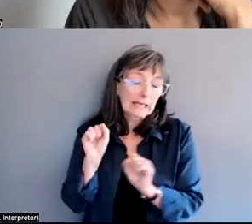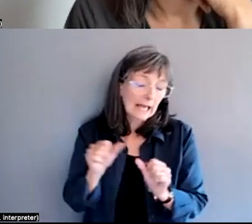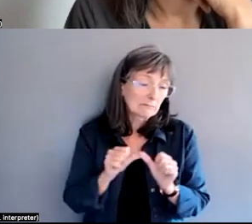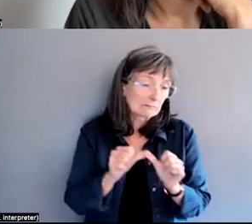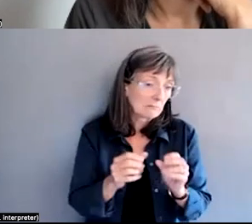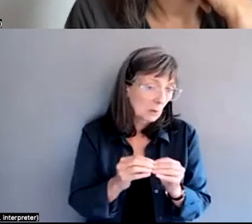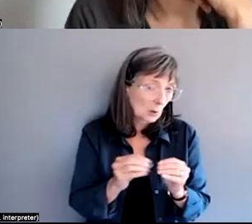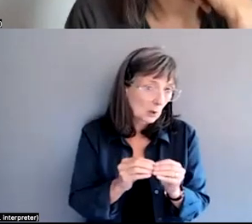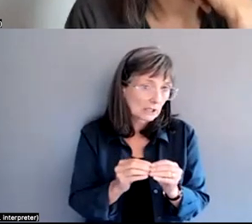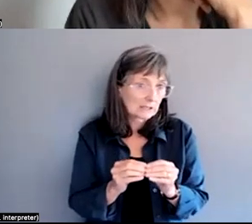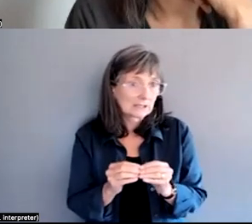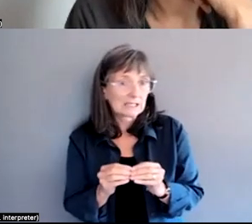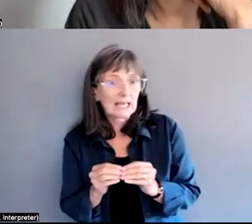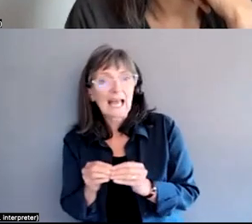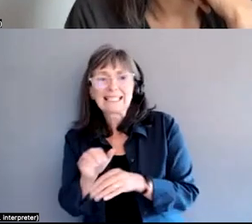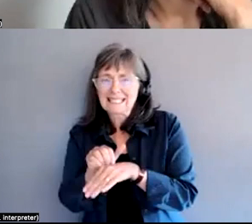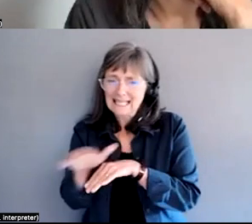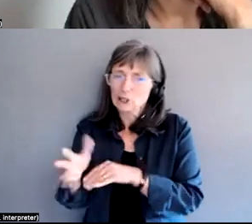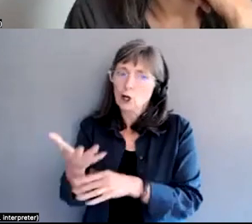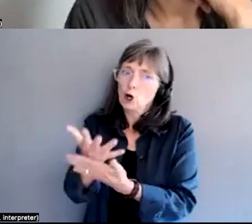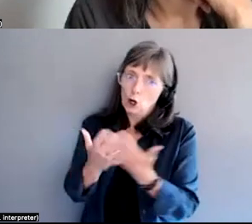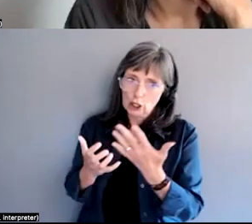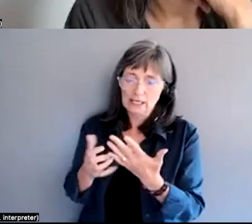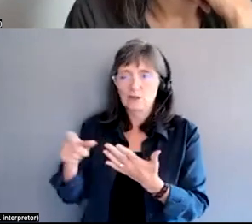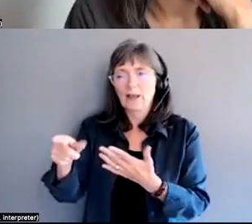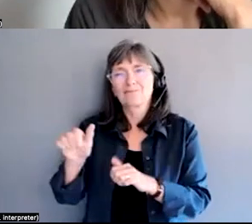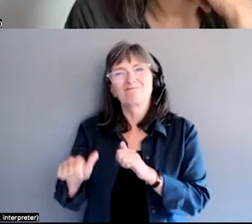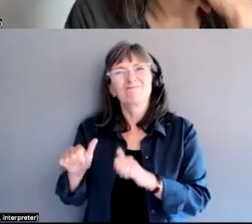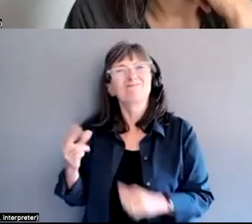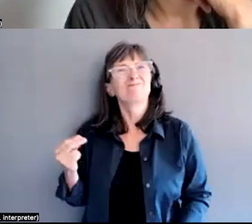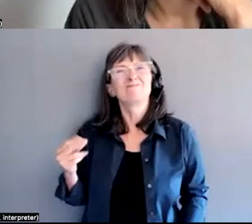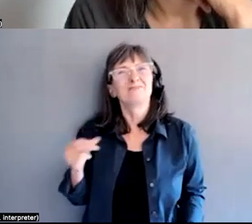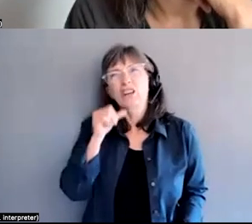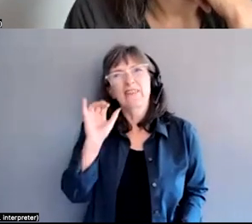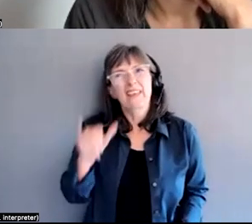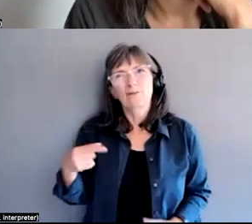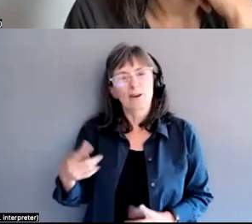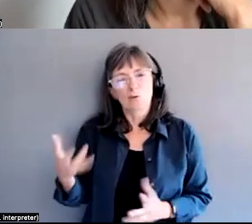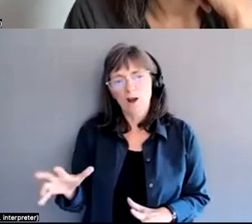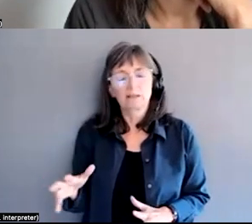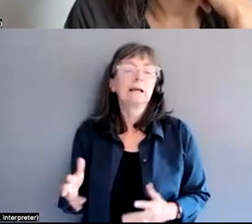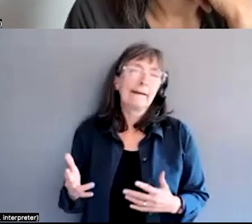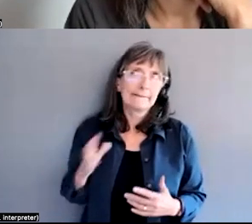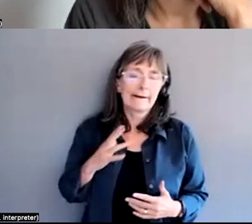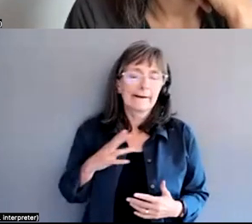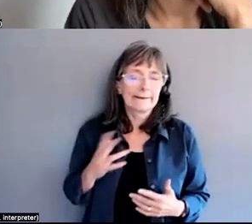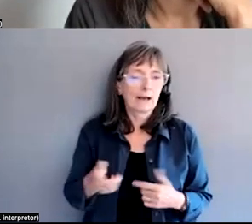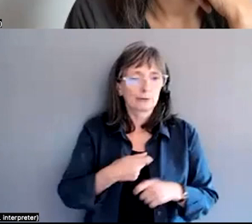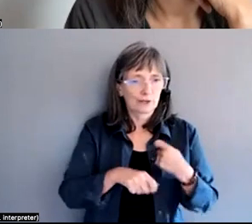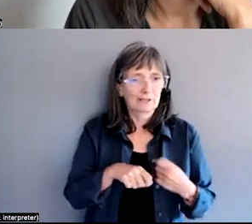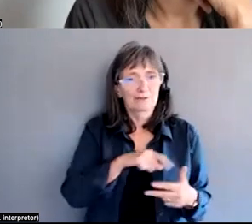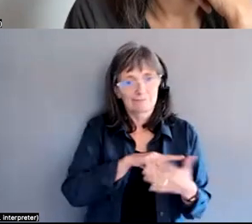try to send it as early as possible so that they're like, no, that's not really where we're going. And I have about